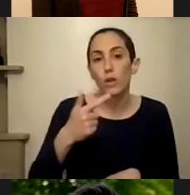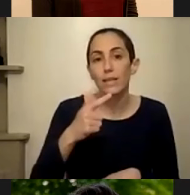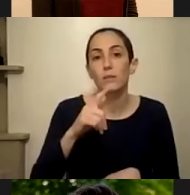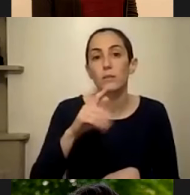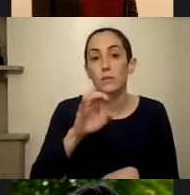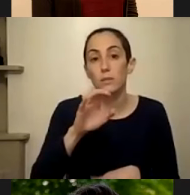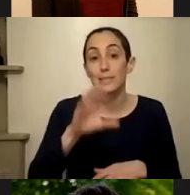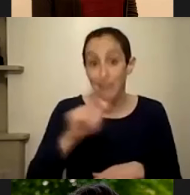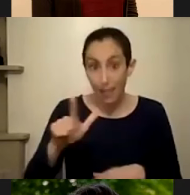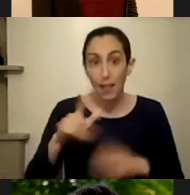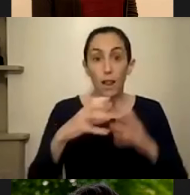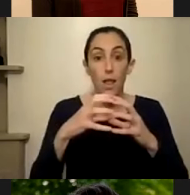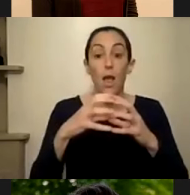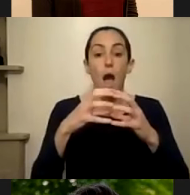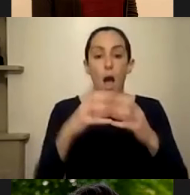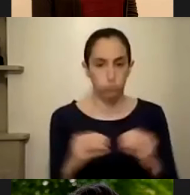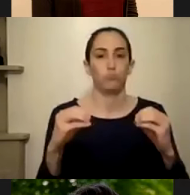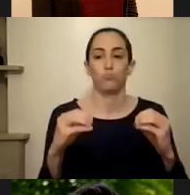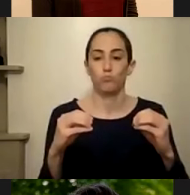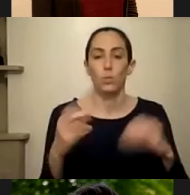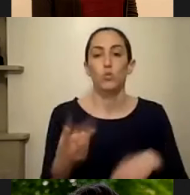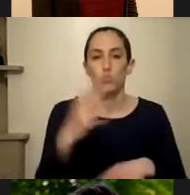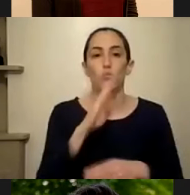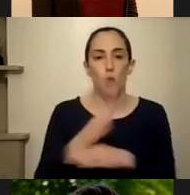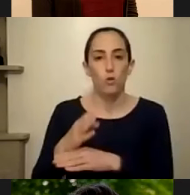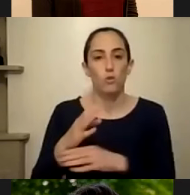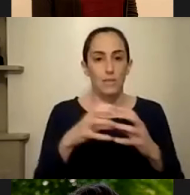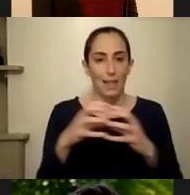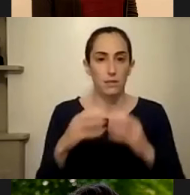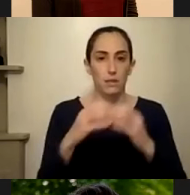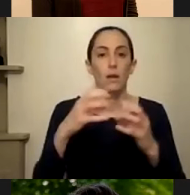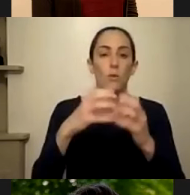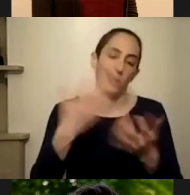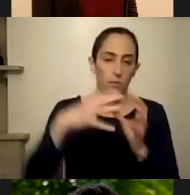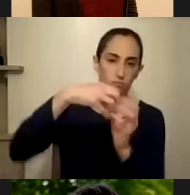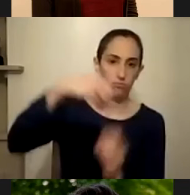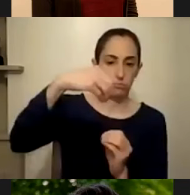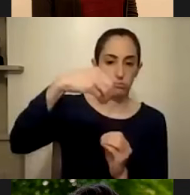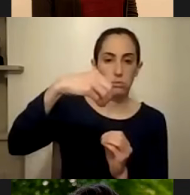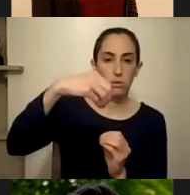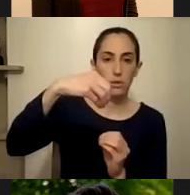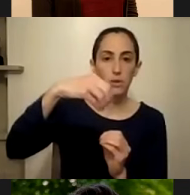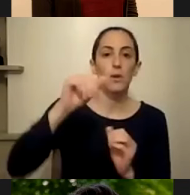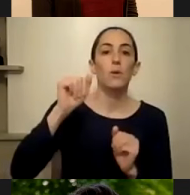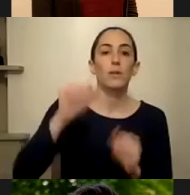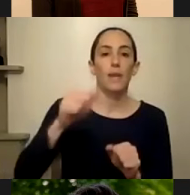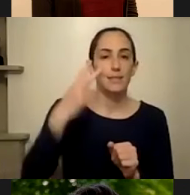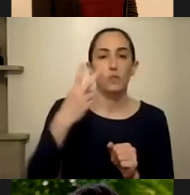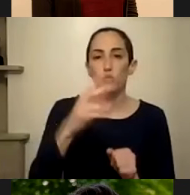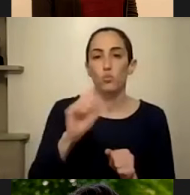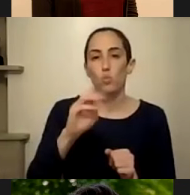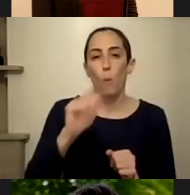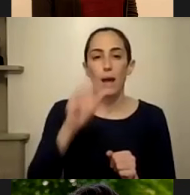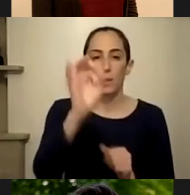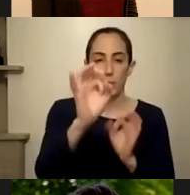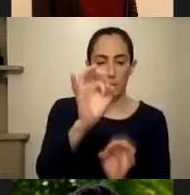glial two daughter cells. So upper cells, so there's this is soma of the upper cells, there's the lower cells.